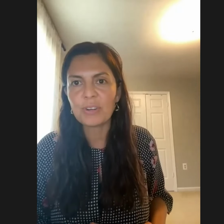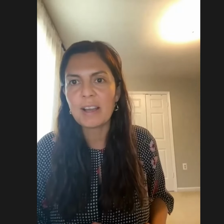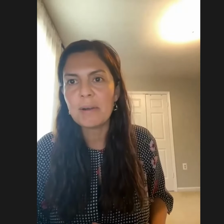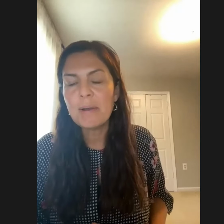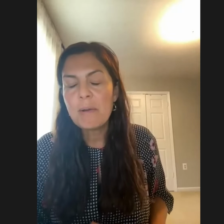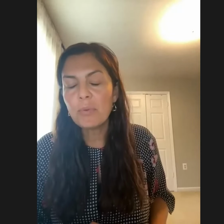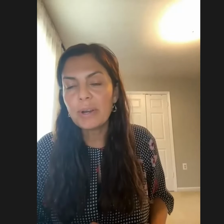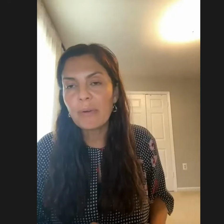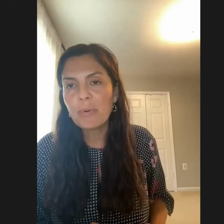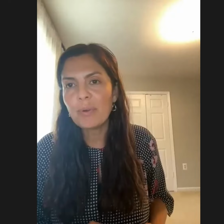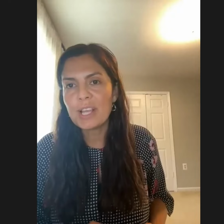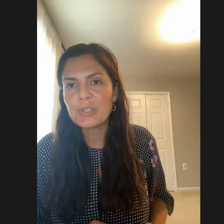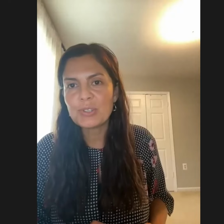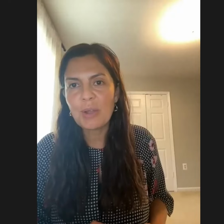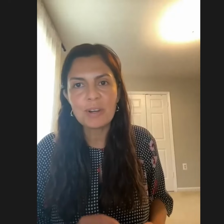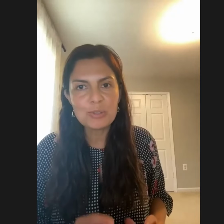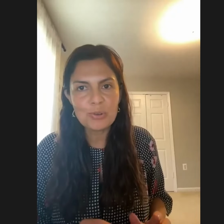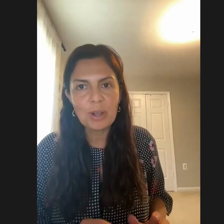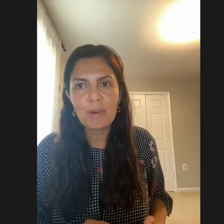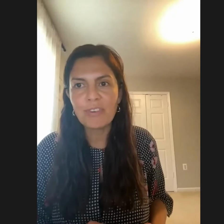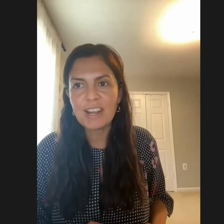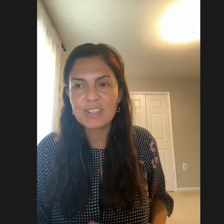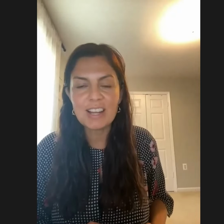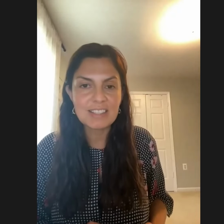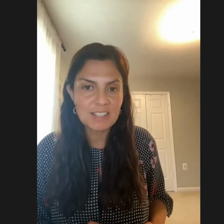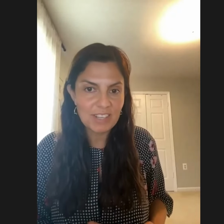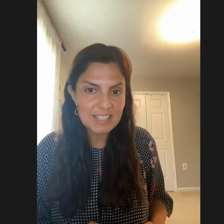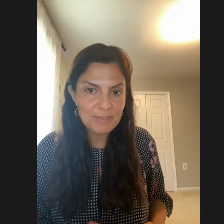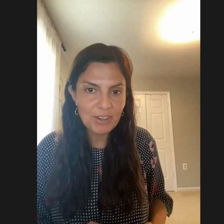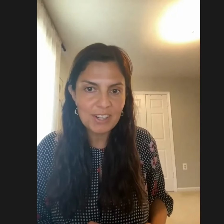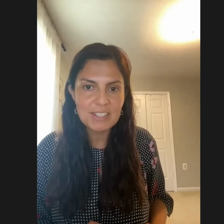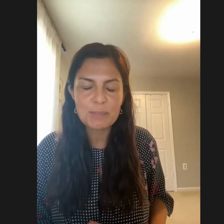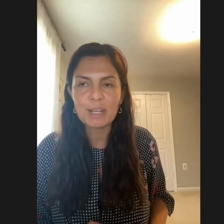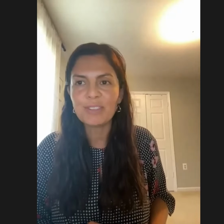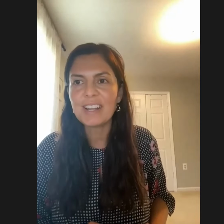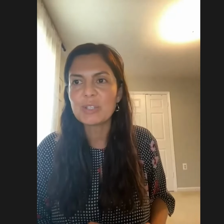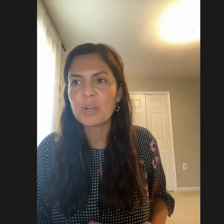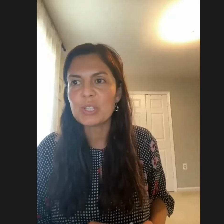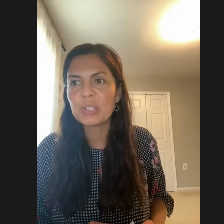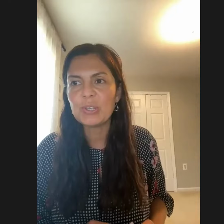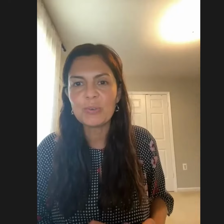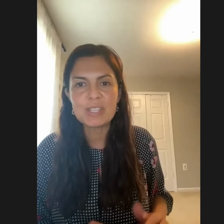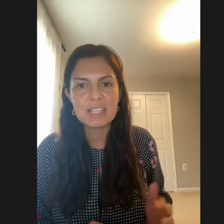coverage for vulnerable populations, I wanted to talk about financial accessibility barriers as part of the next question, which has